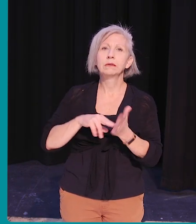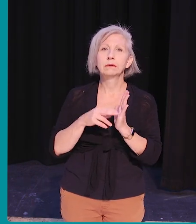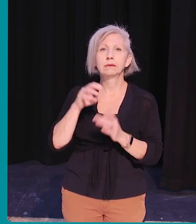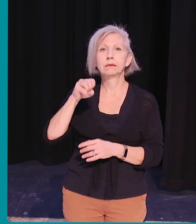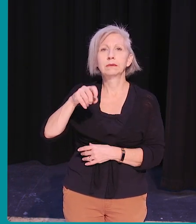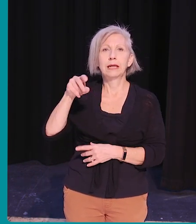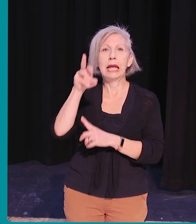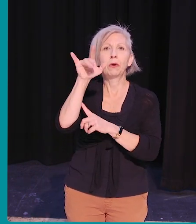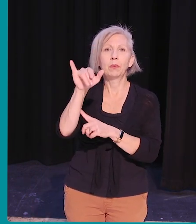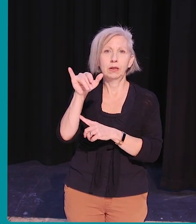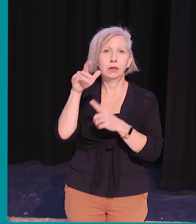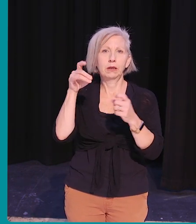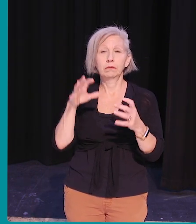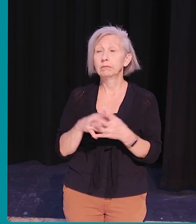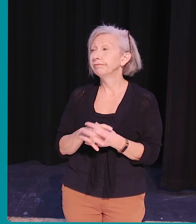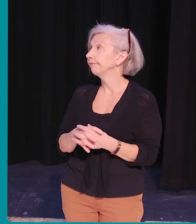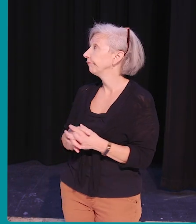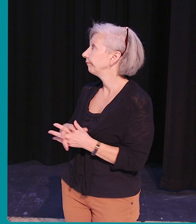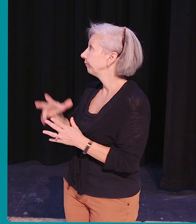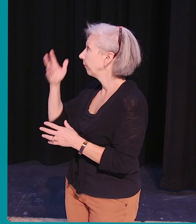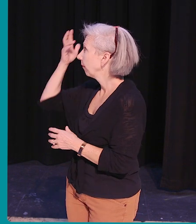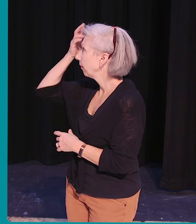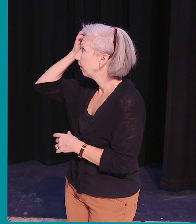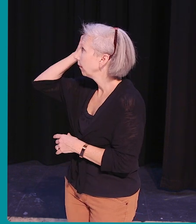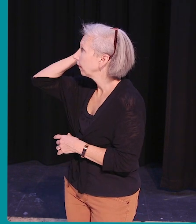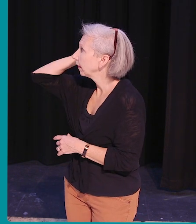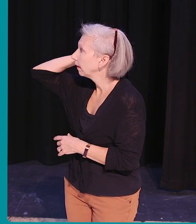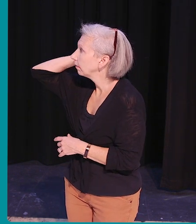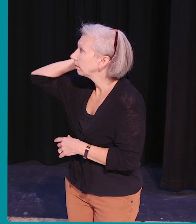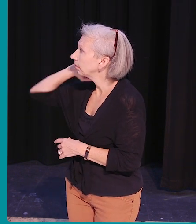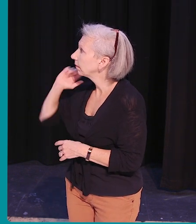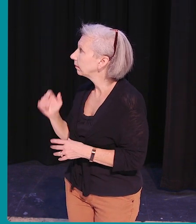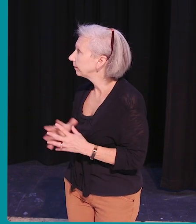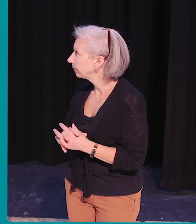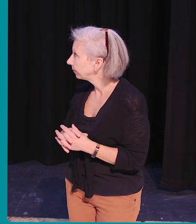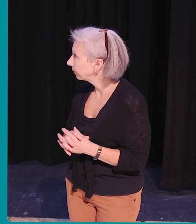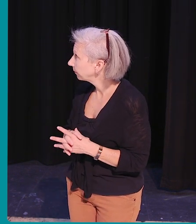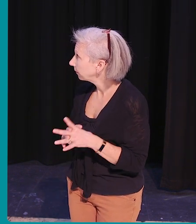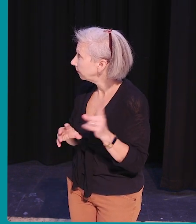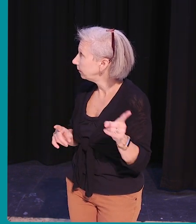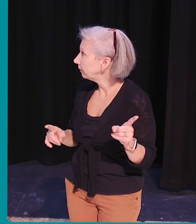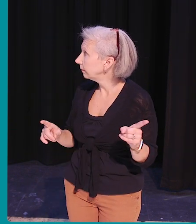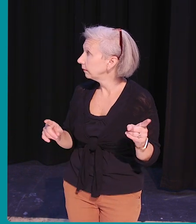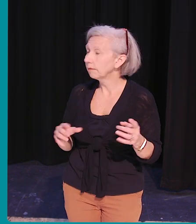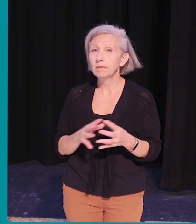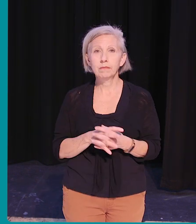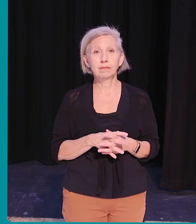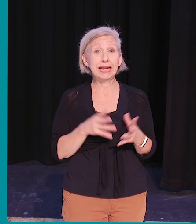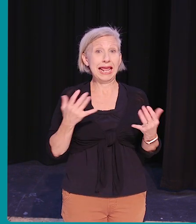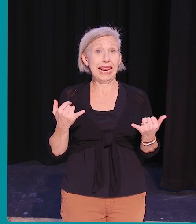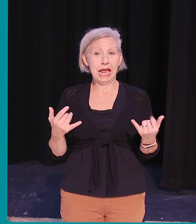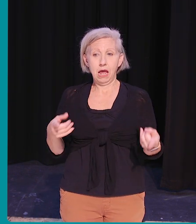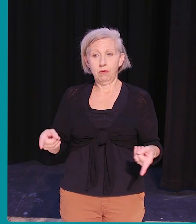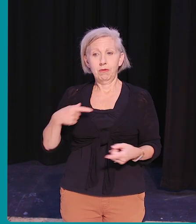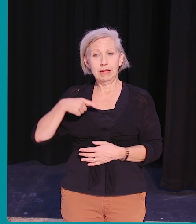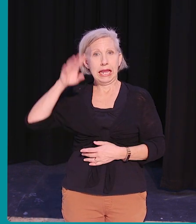Carlos Moreno, the executive director of Big Picture Learning, says innovation work is equity work these